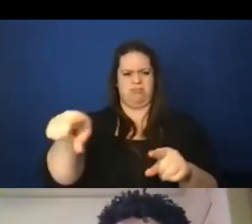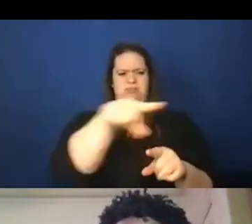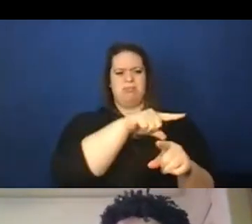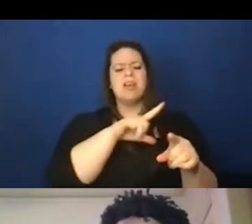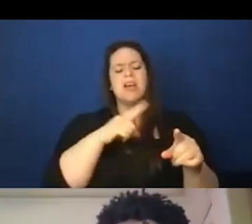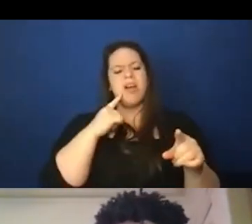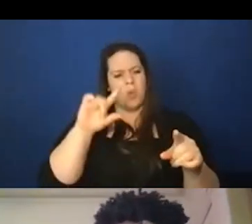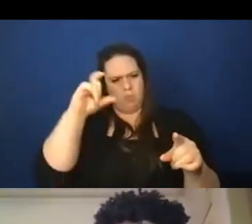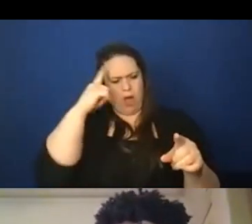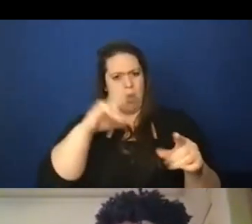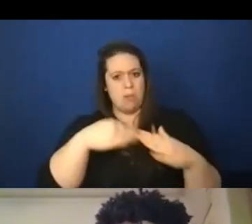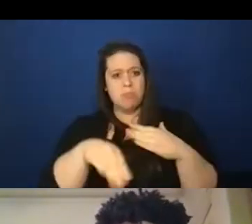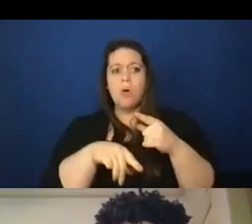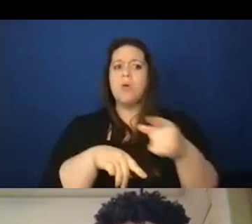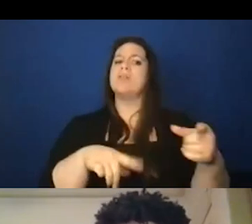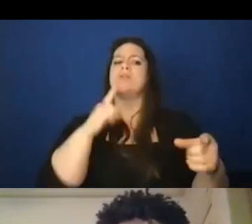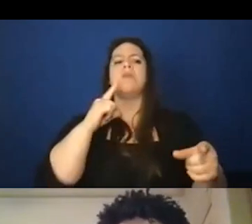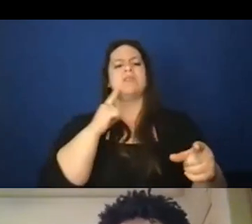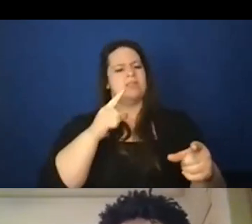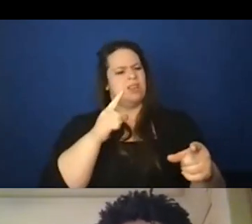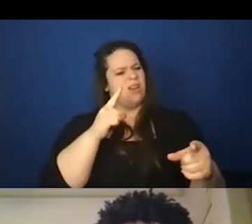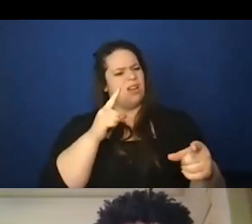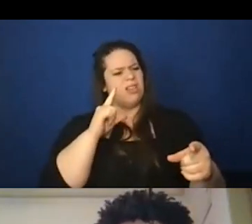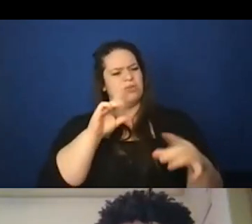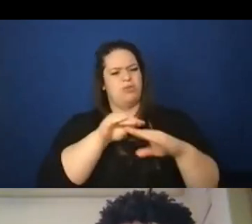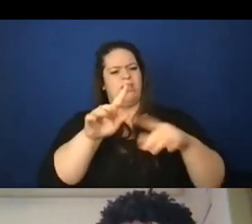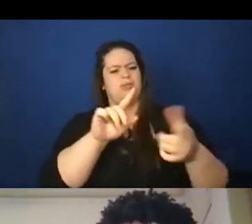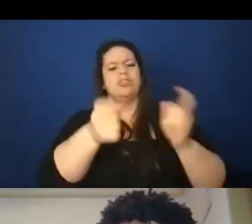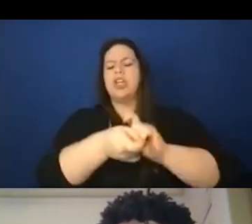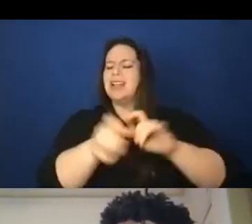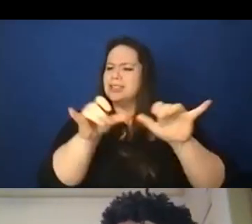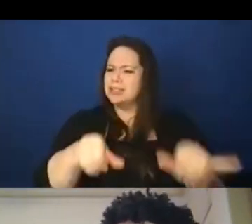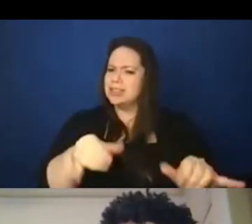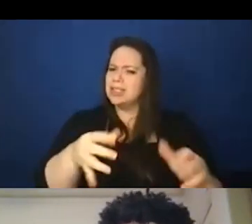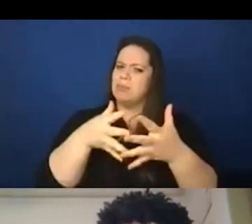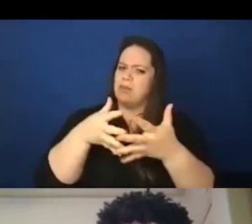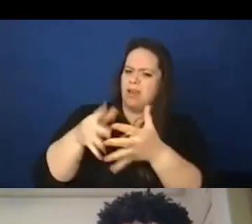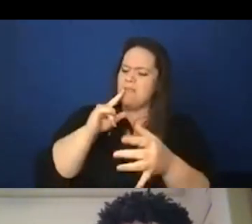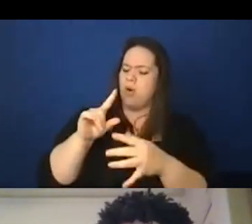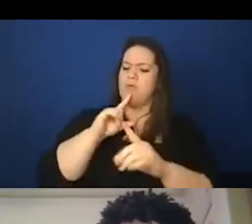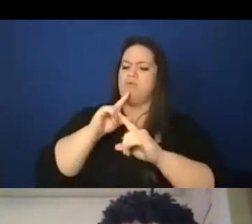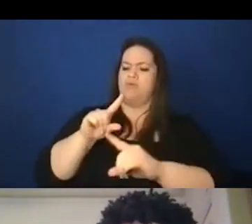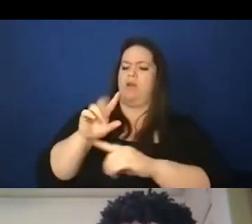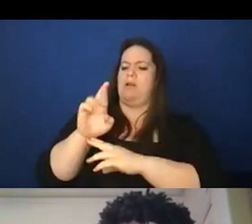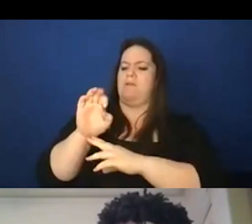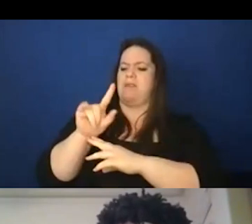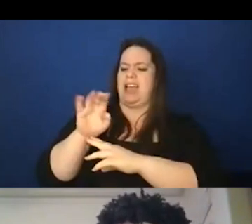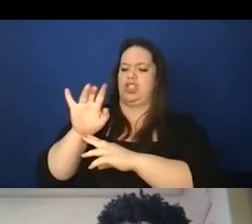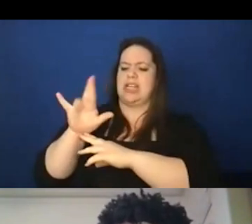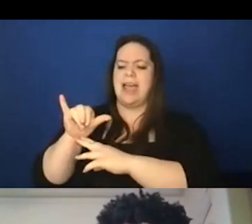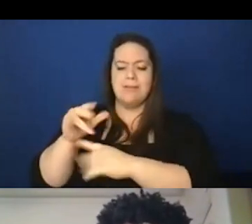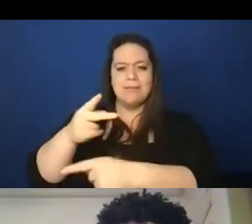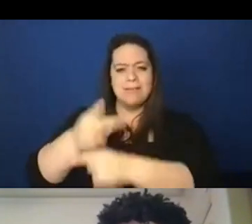system rooted in reactionary care. Dr. Vasquez posited that reactionary care is as problematic as it